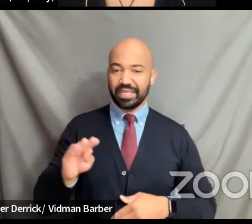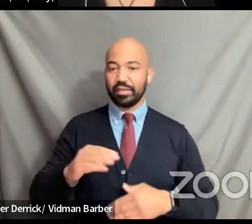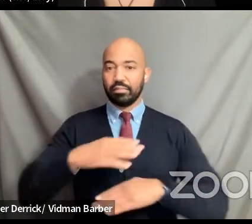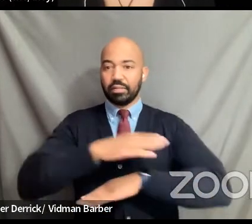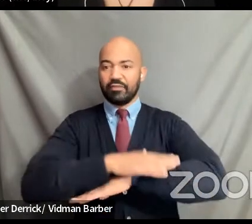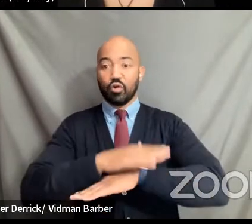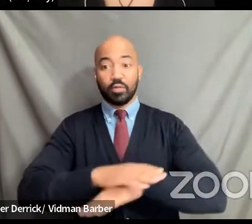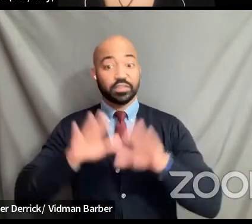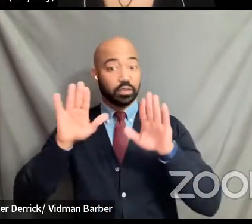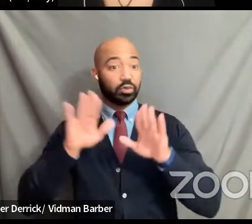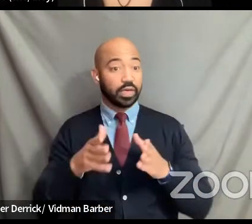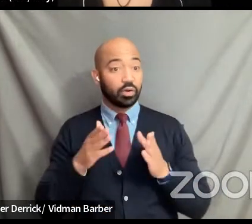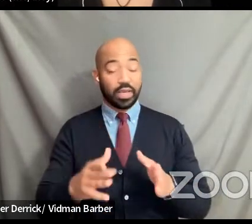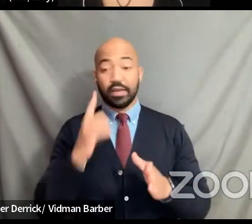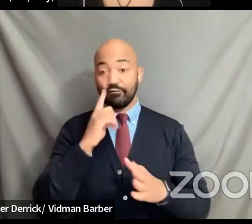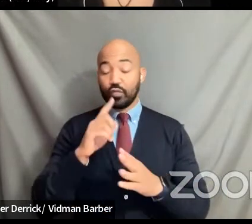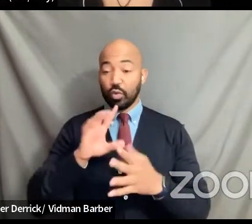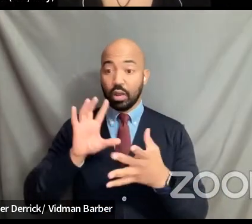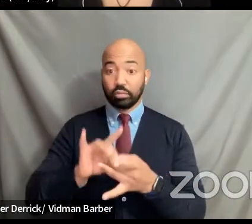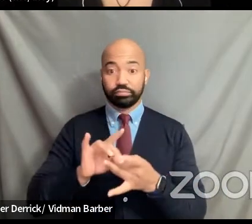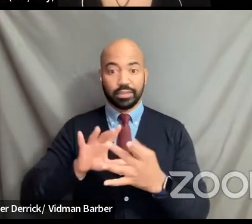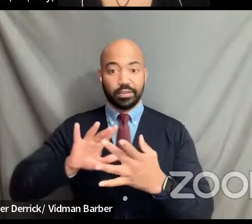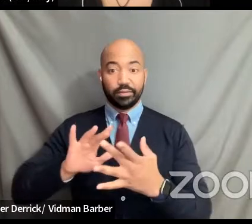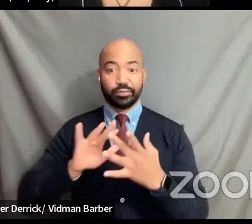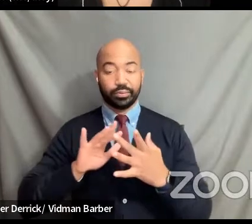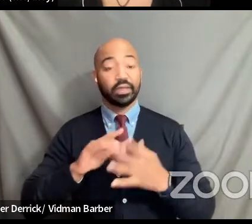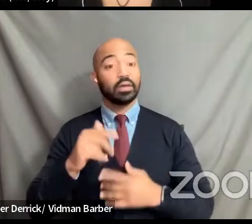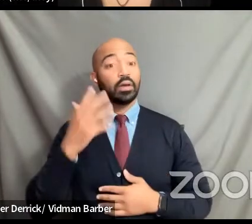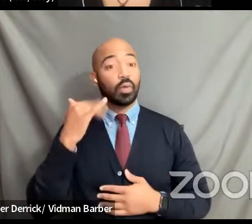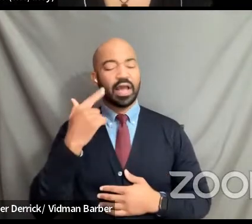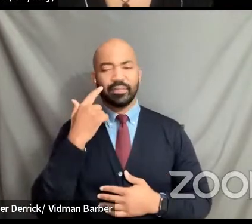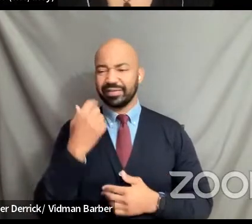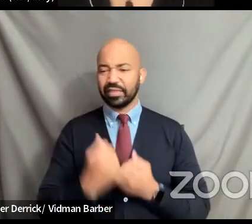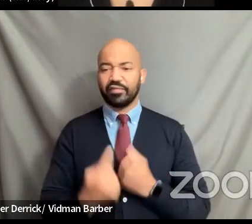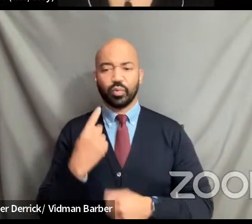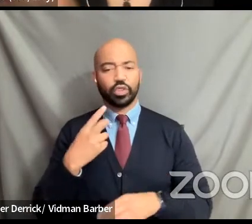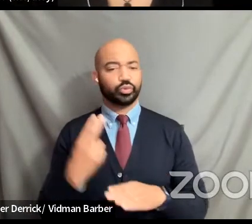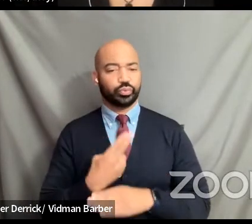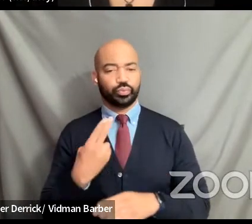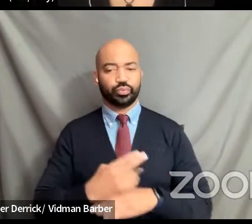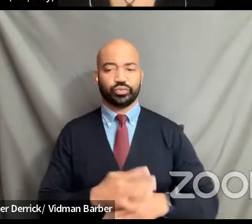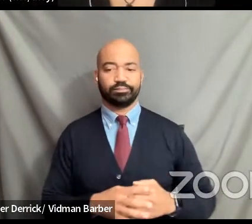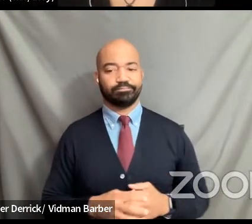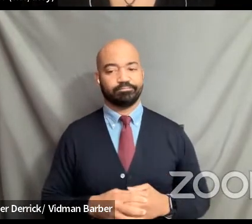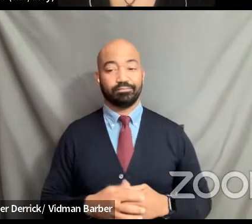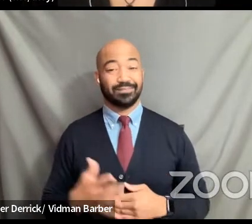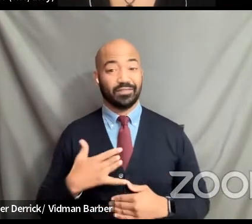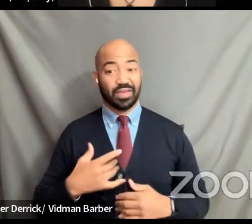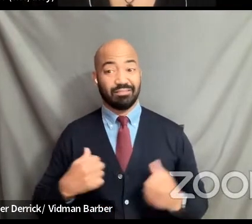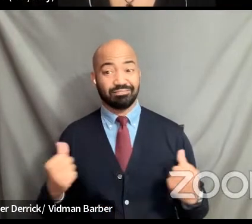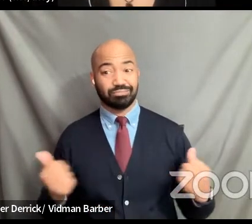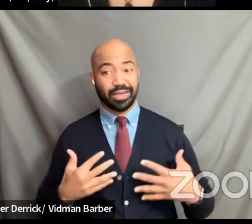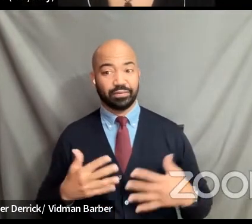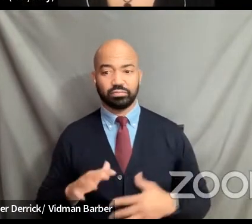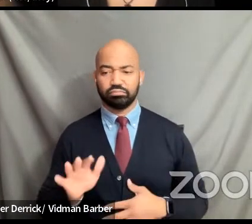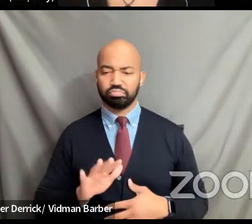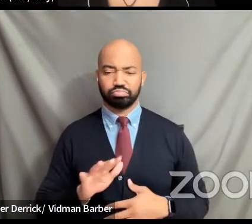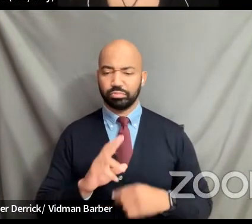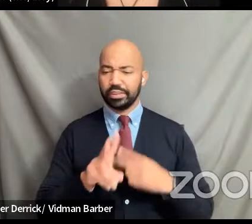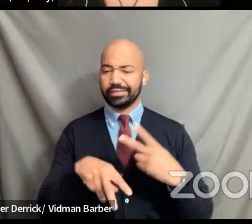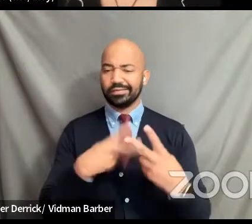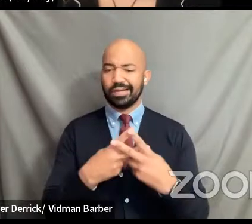way to network and meet people, because everyone uses them. So don't be afraid. And like, if you hear of a Slack